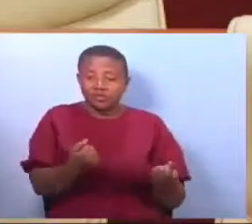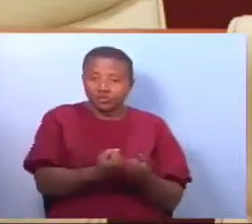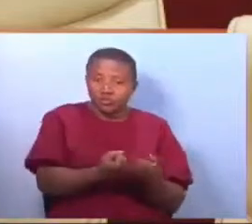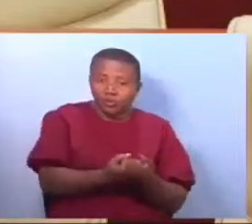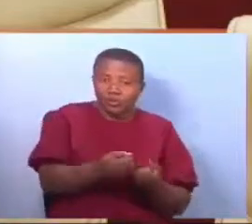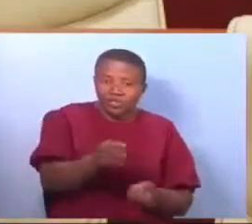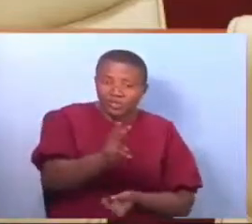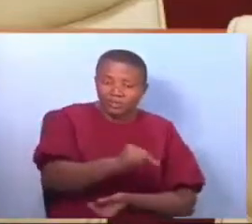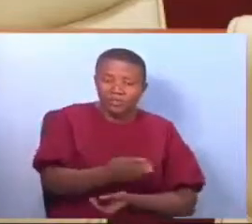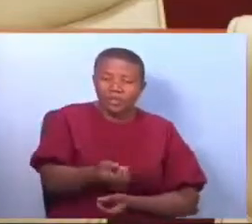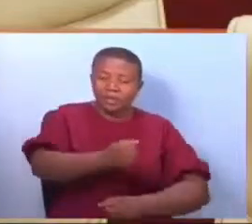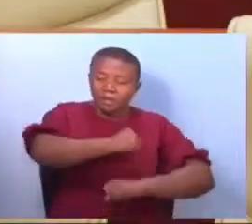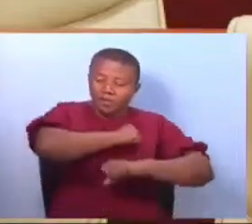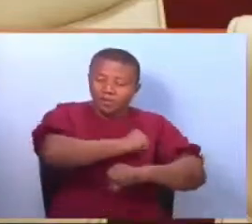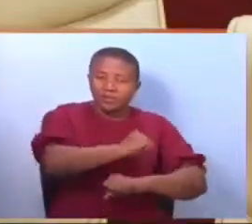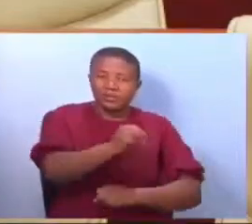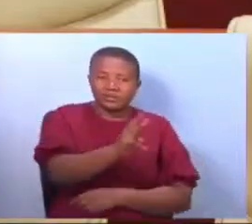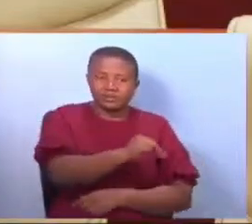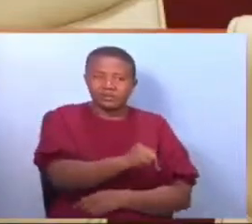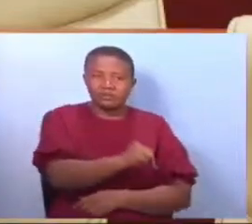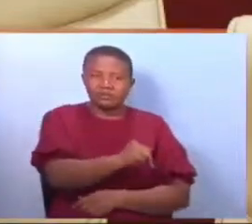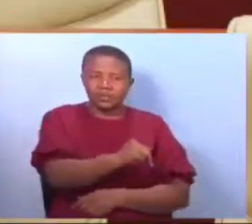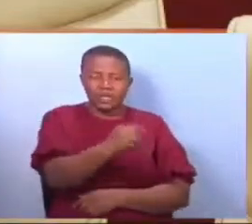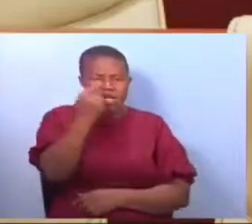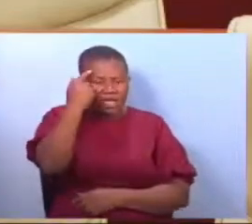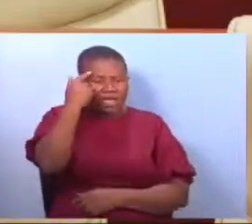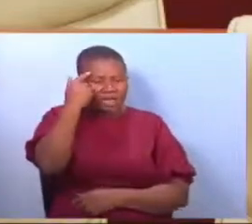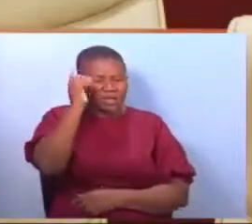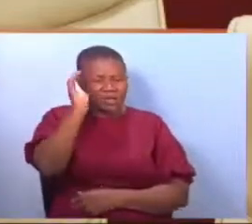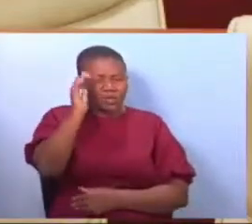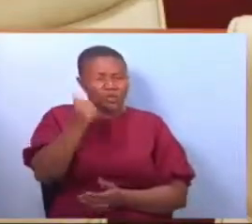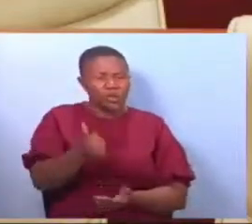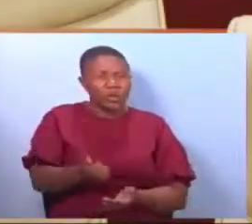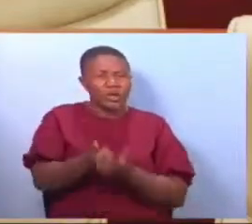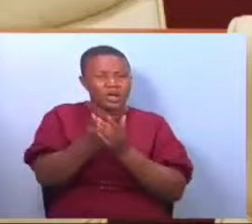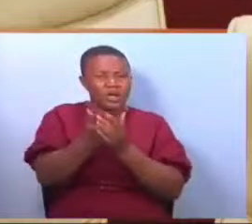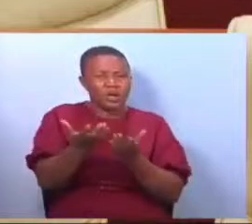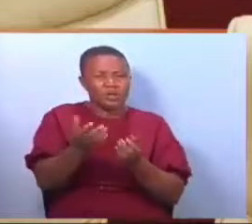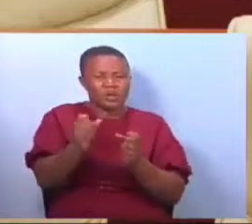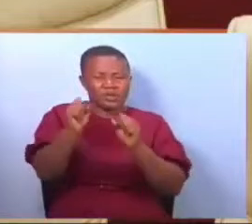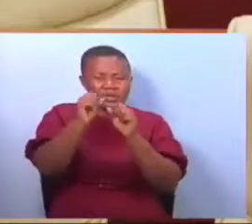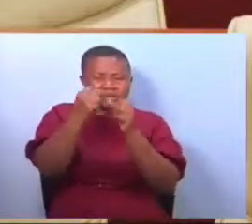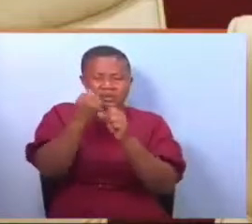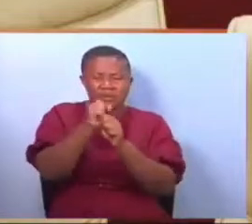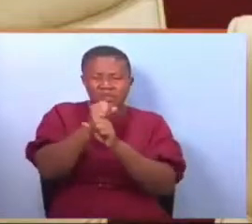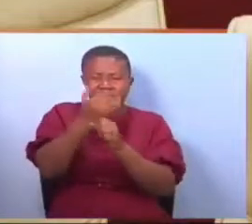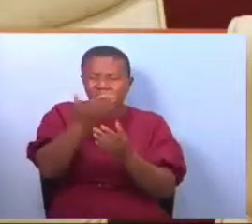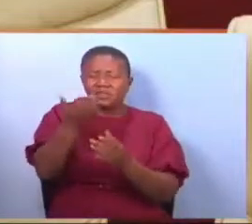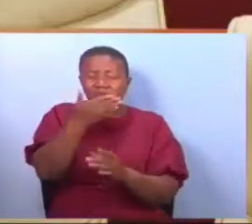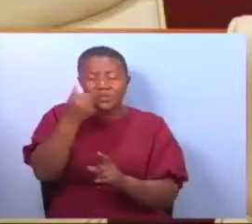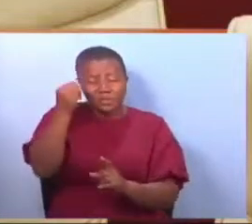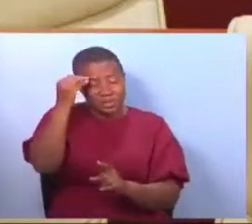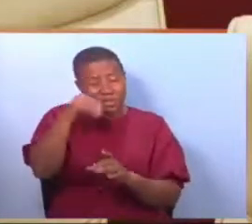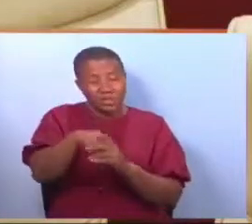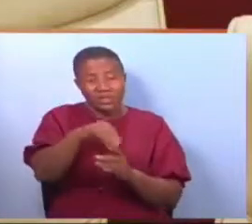opportunity, he would have helped a lot in shaping policy insofar as climate issues are concerned in the